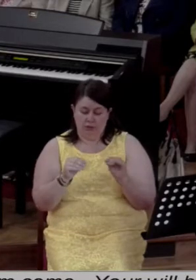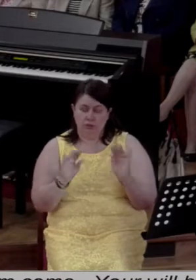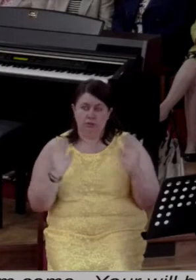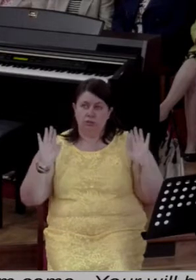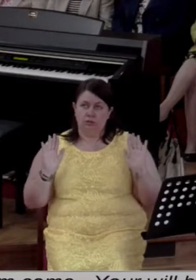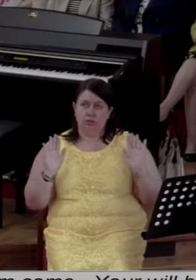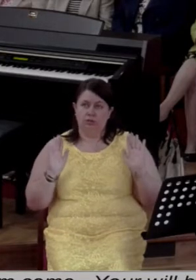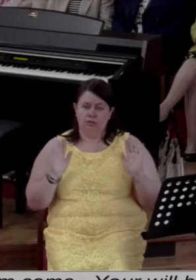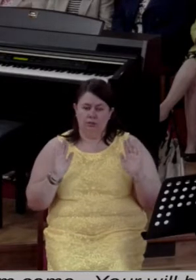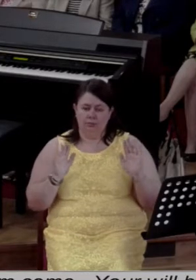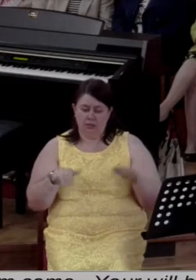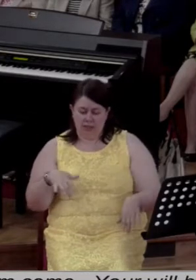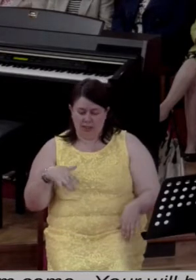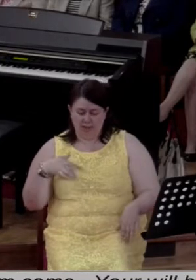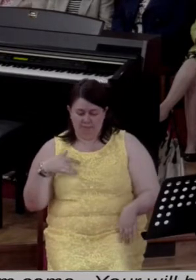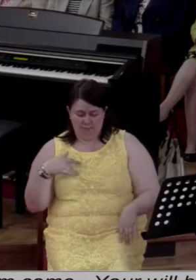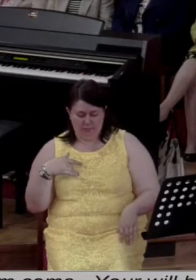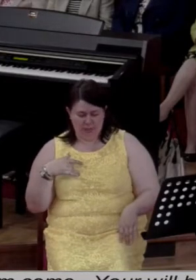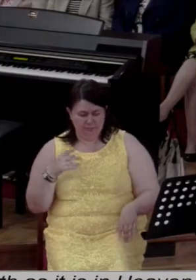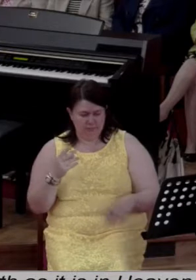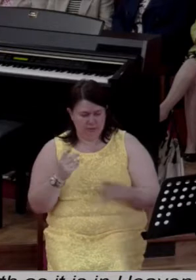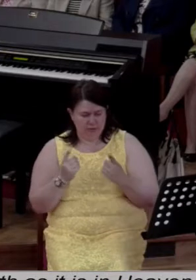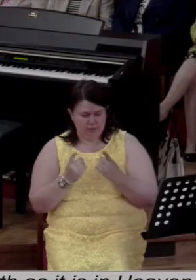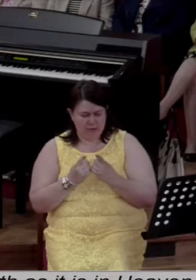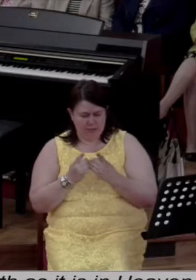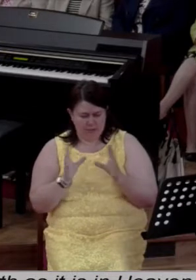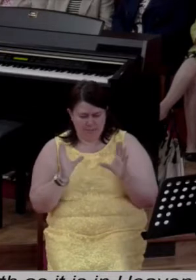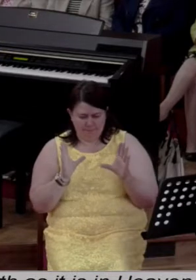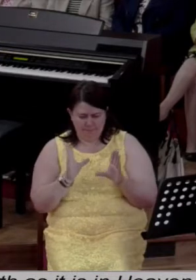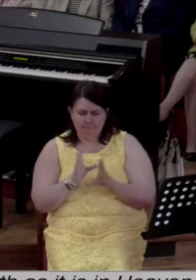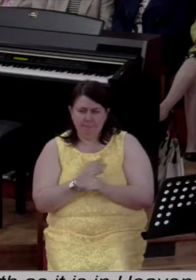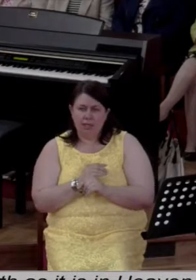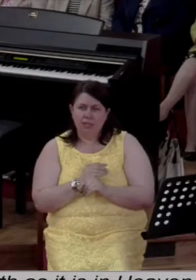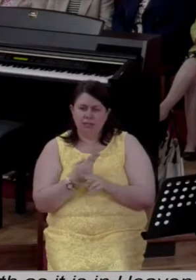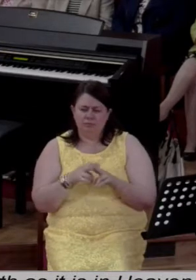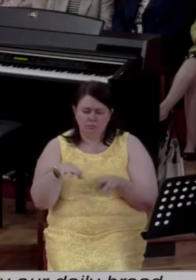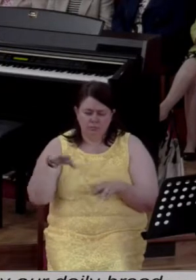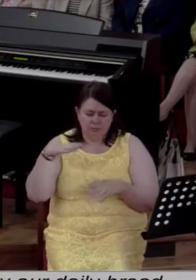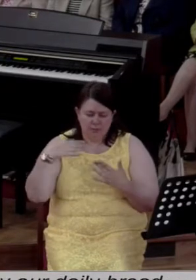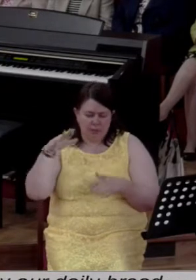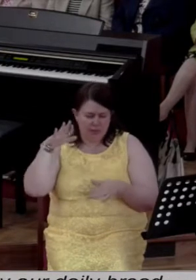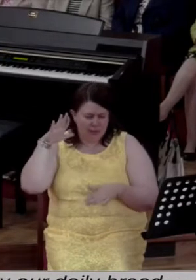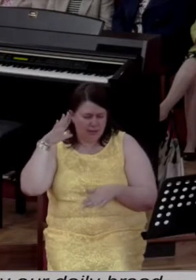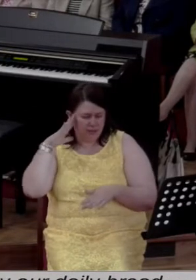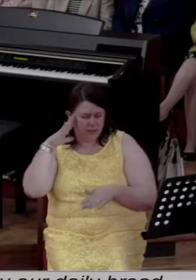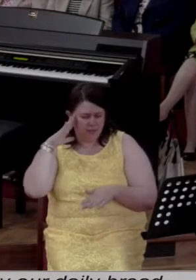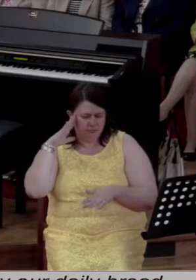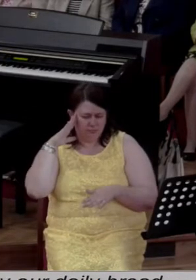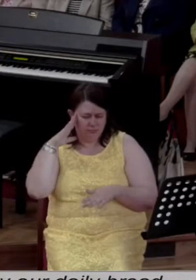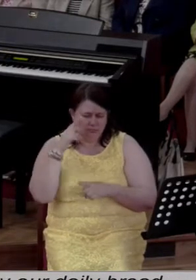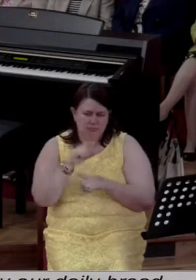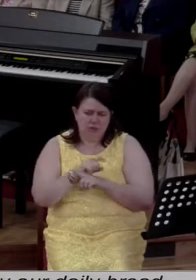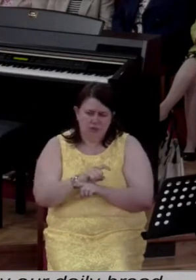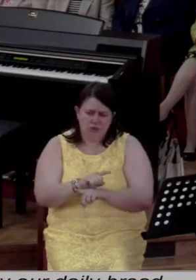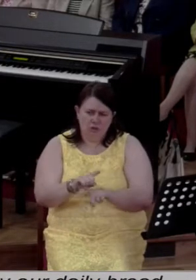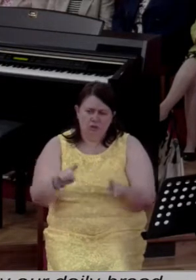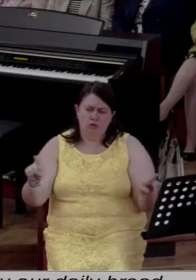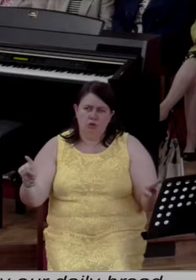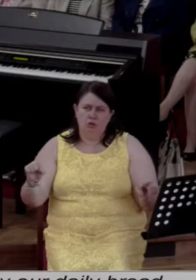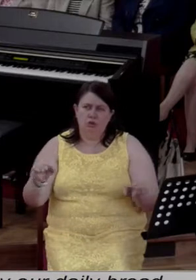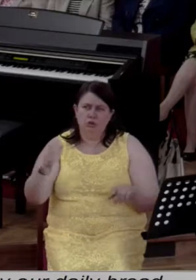But there was something missing if you were listening carefully. Yours is the kingdom and